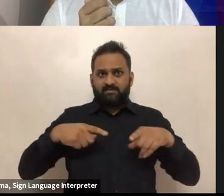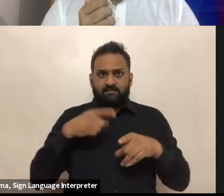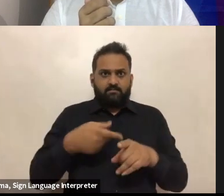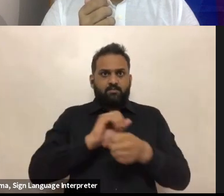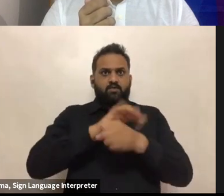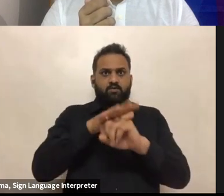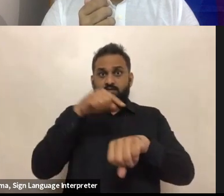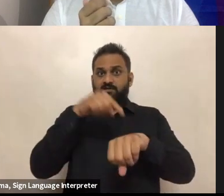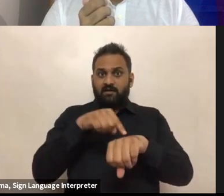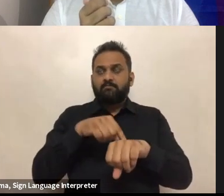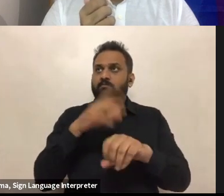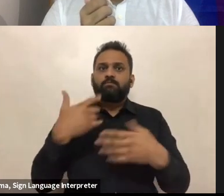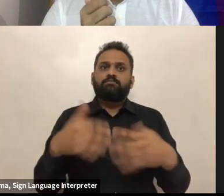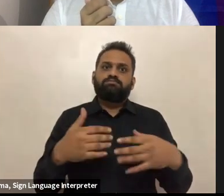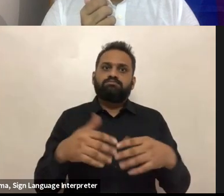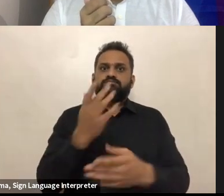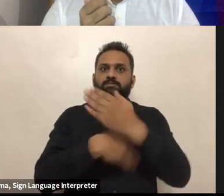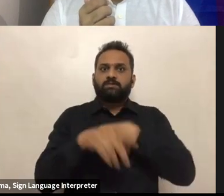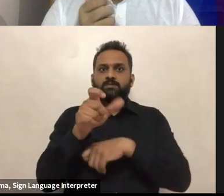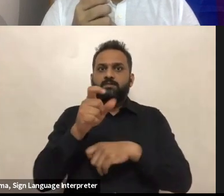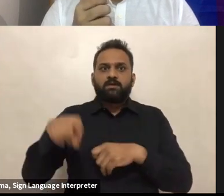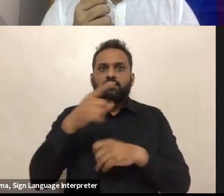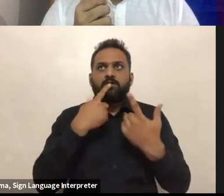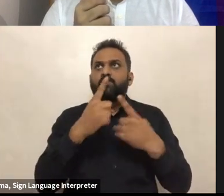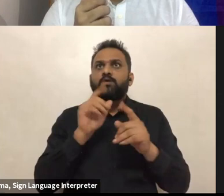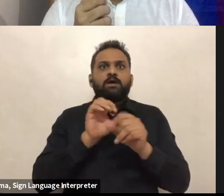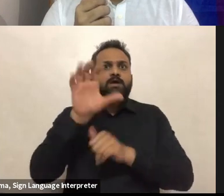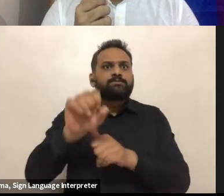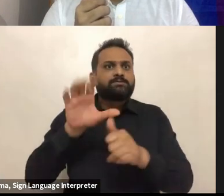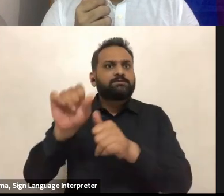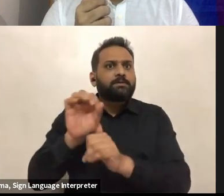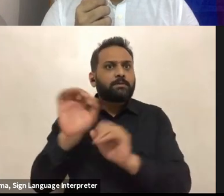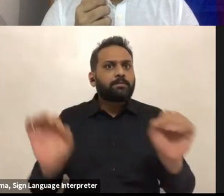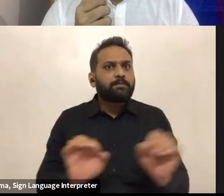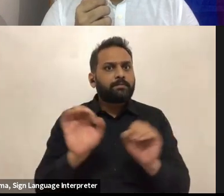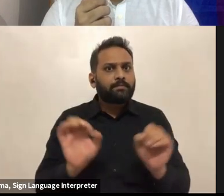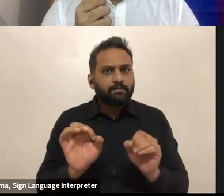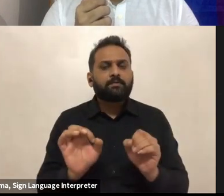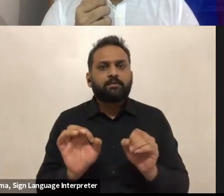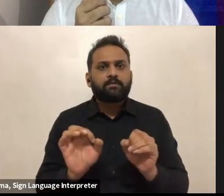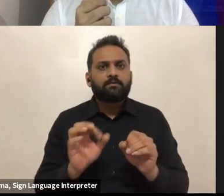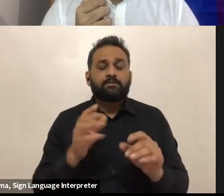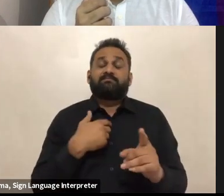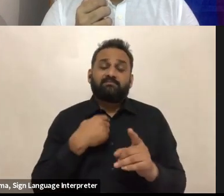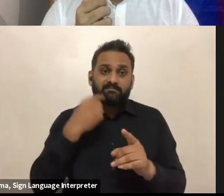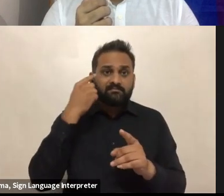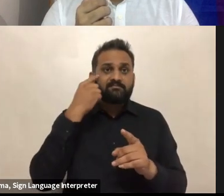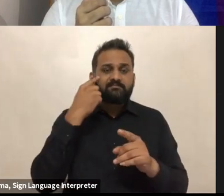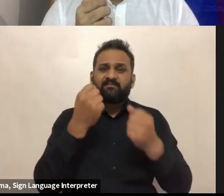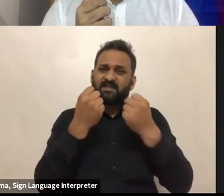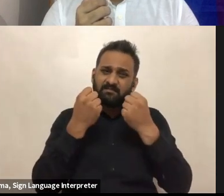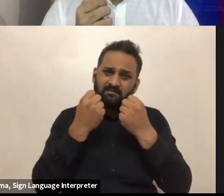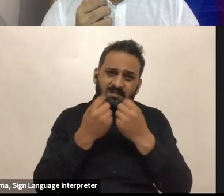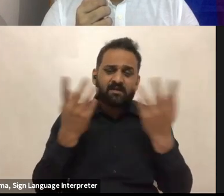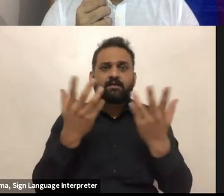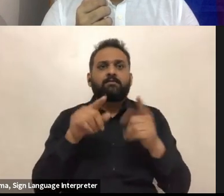disabled people, like because we don't have access. And so I think a lot of trans and queer